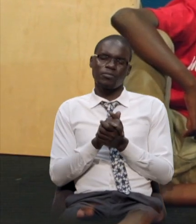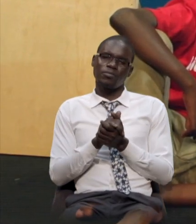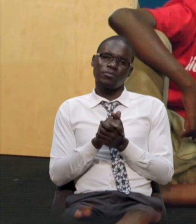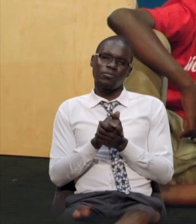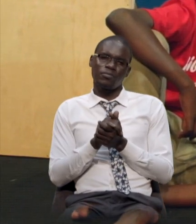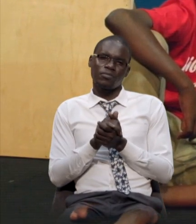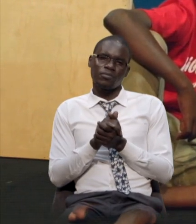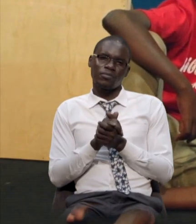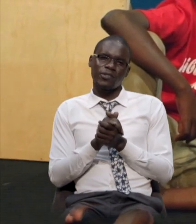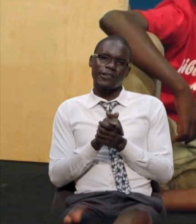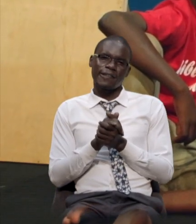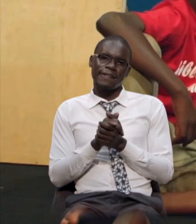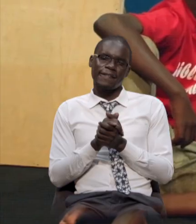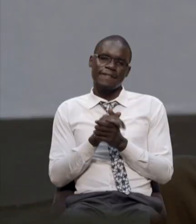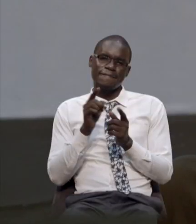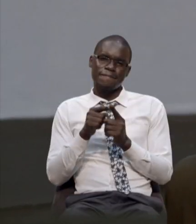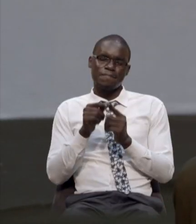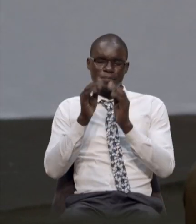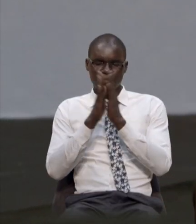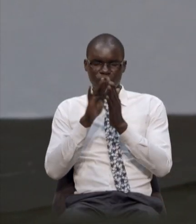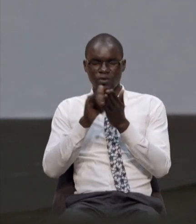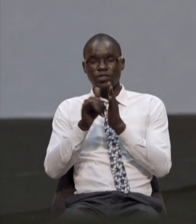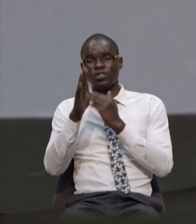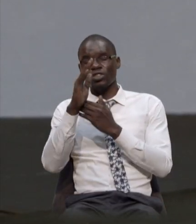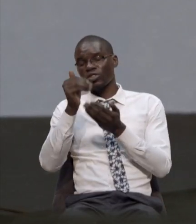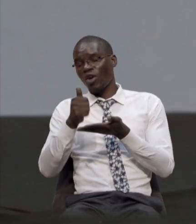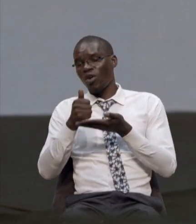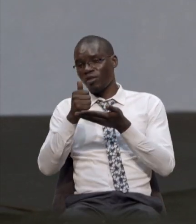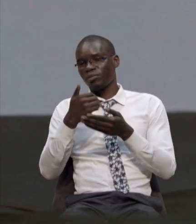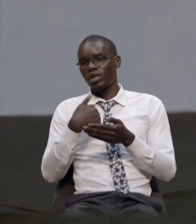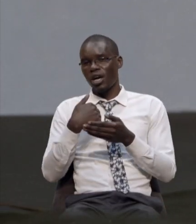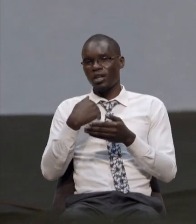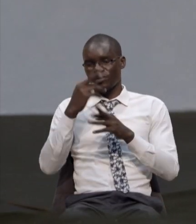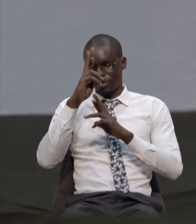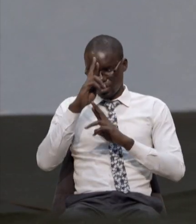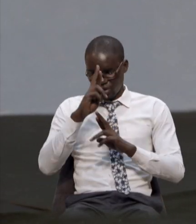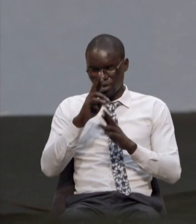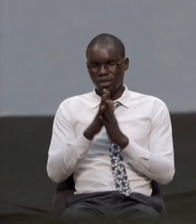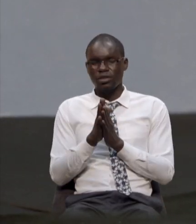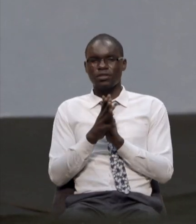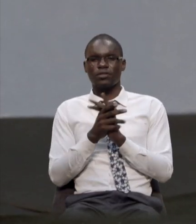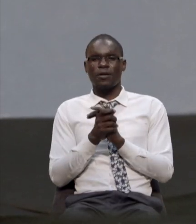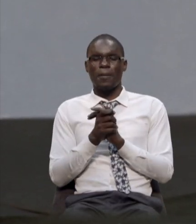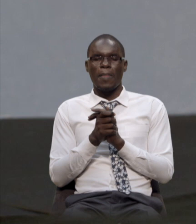we want to ask Kayla to pray that God may help us to have respect as small children.